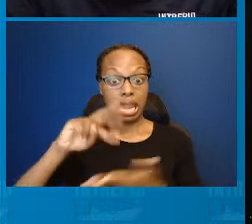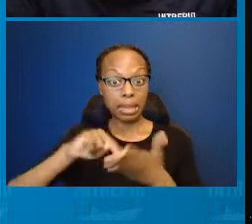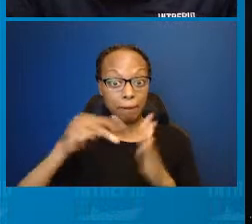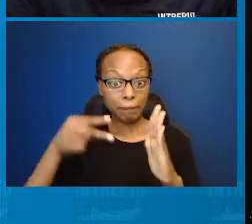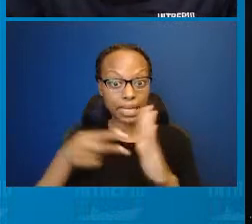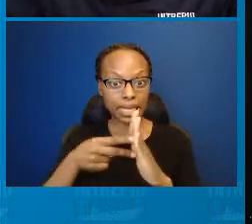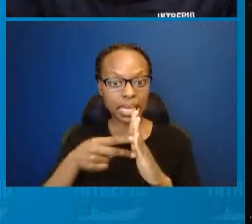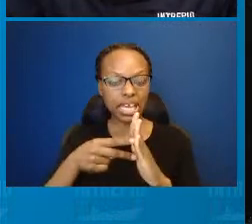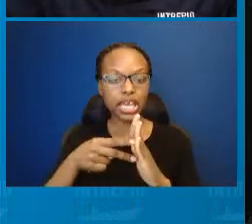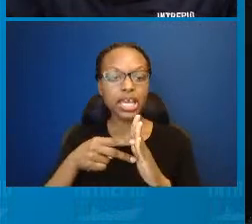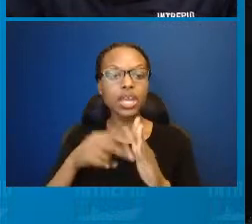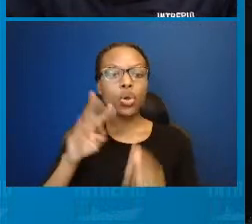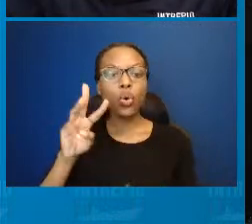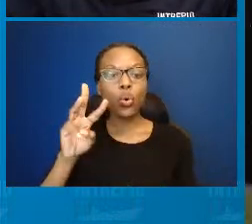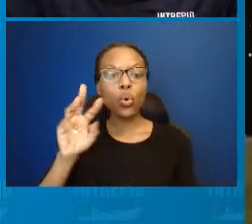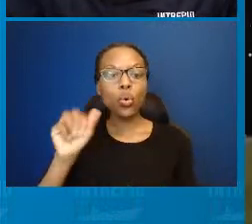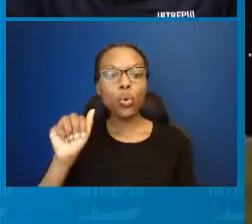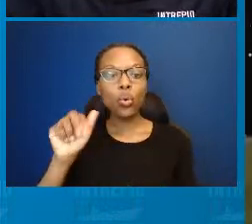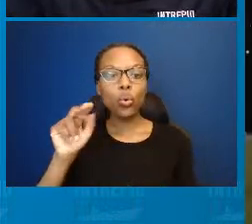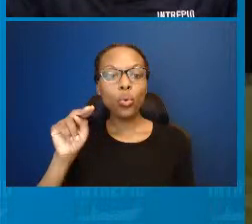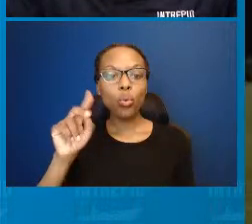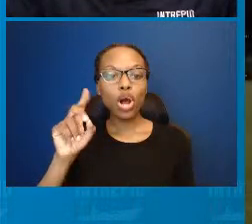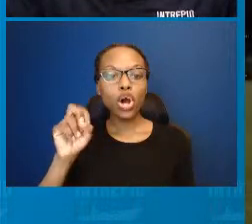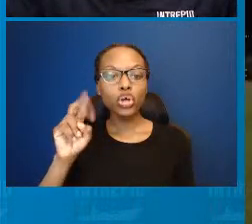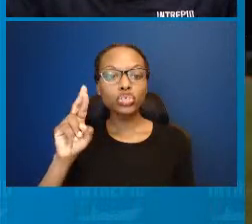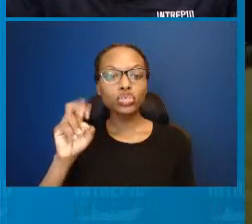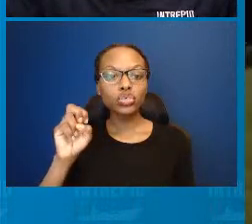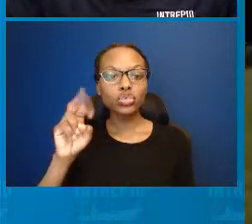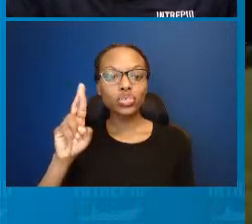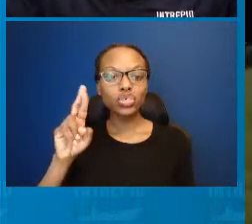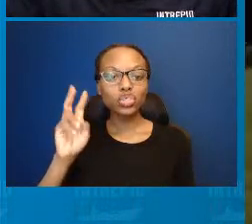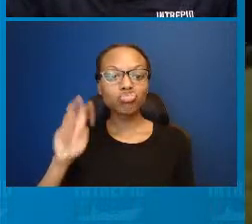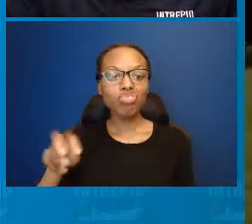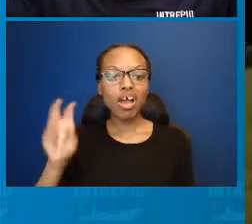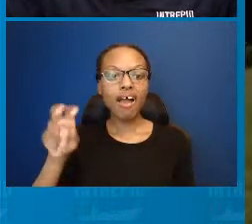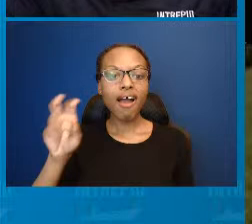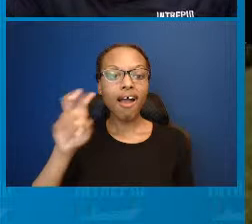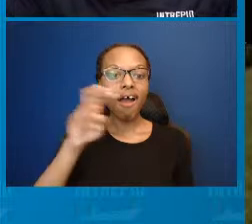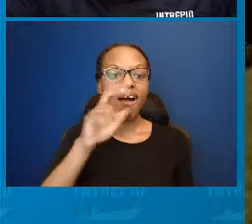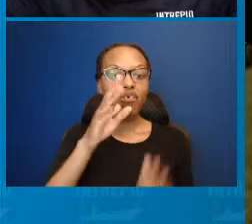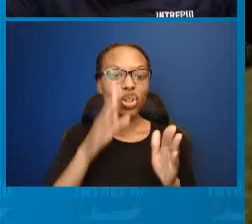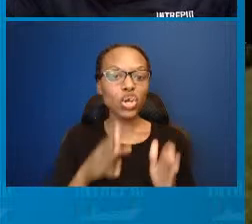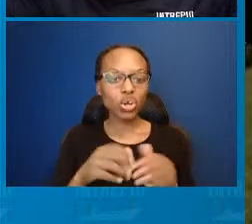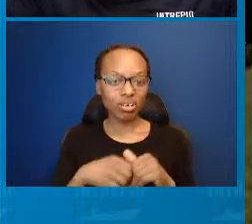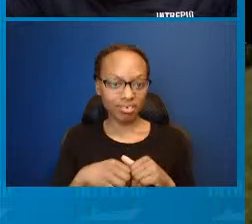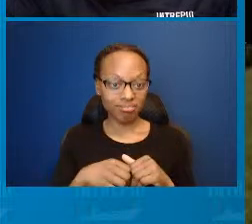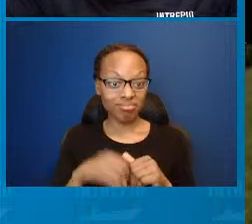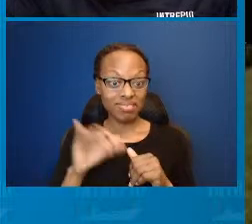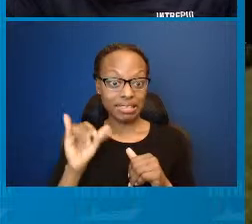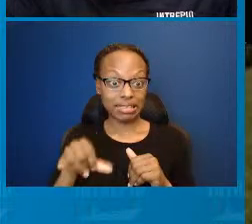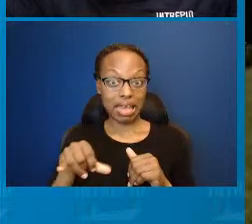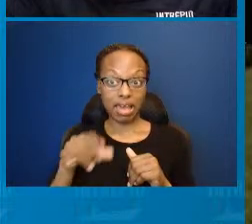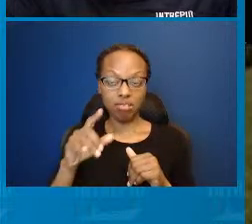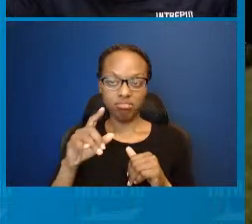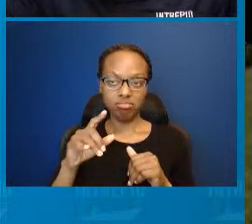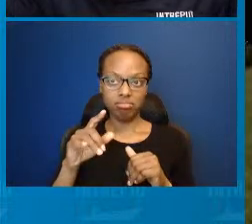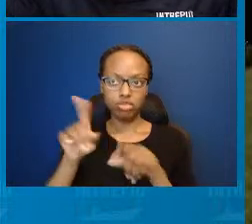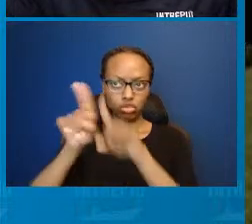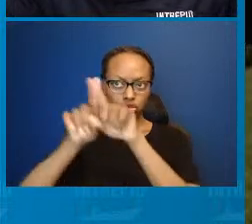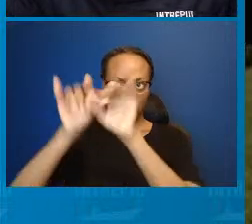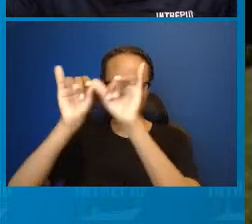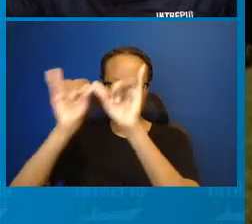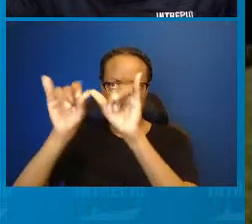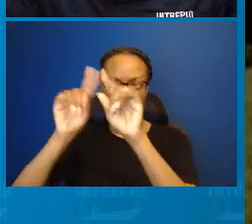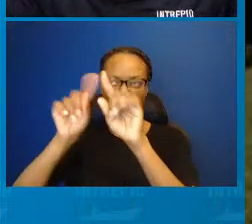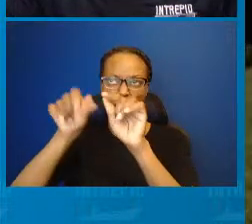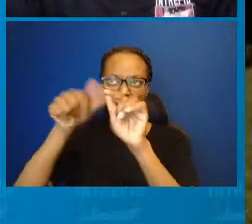in the night sky that I'd really like to show you. If it's out, let's see if it's out. Oh, there it is. We actually have to fast forward time a